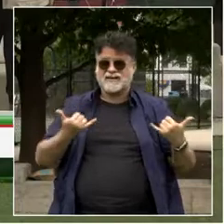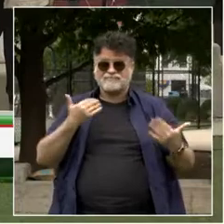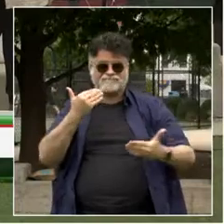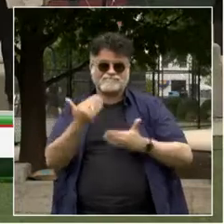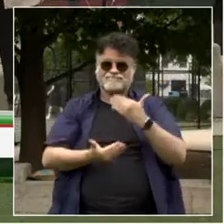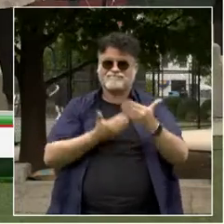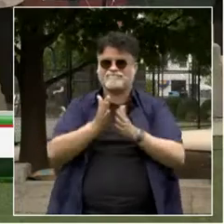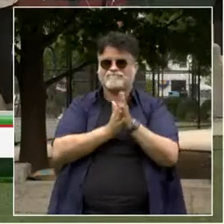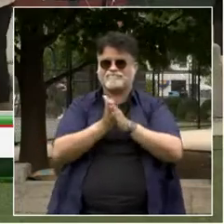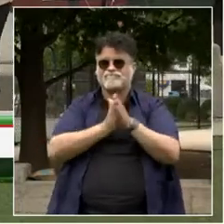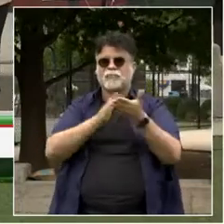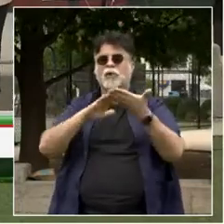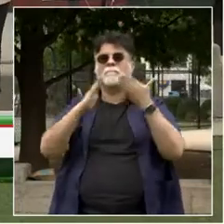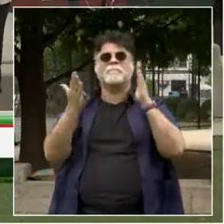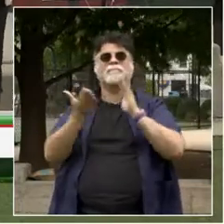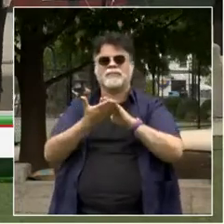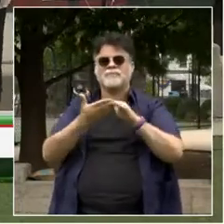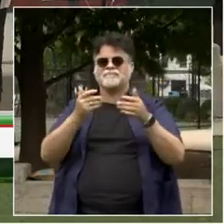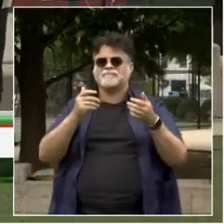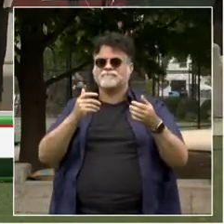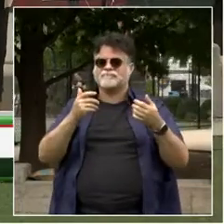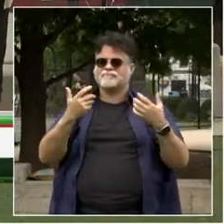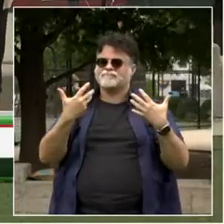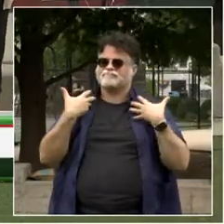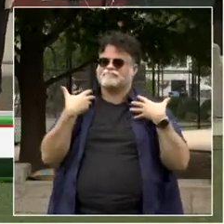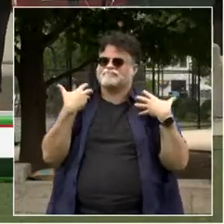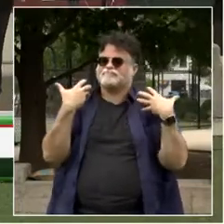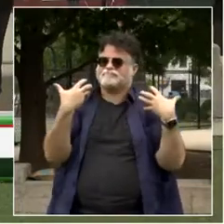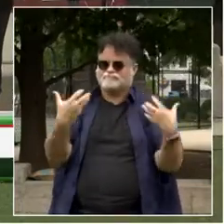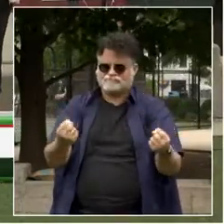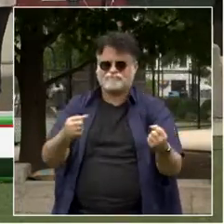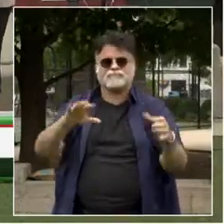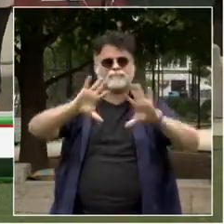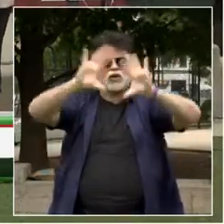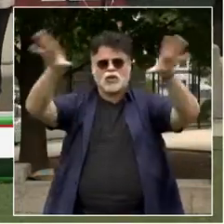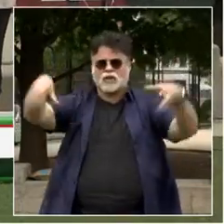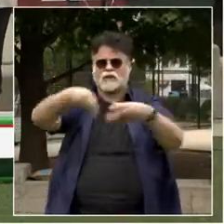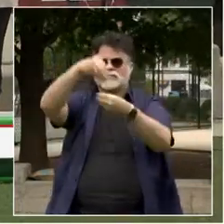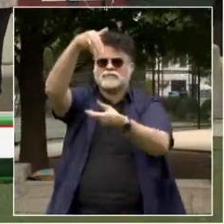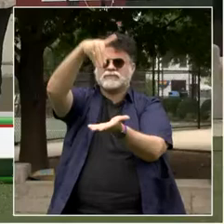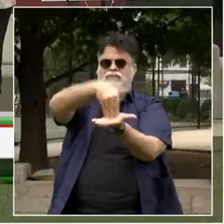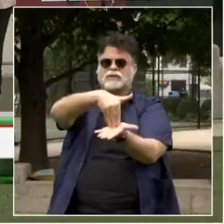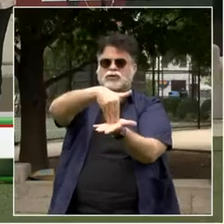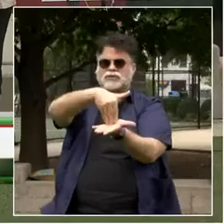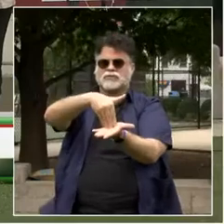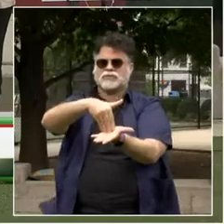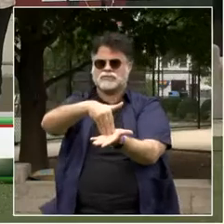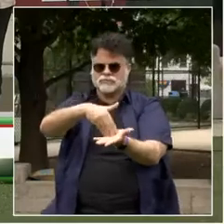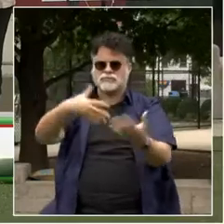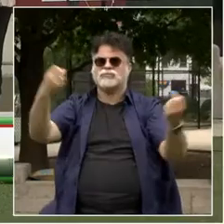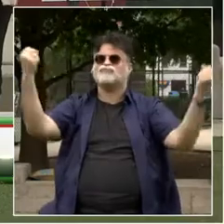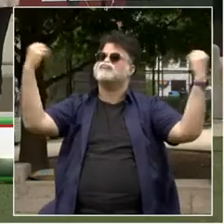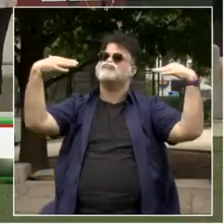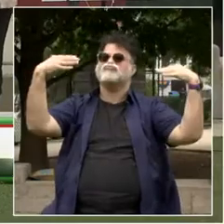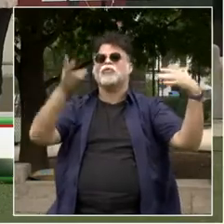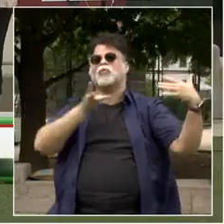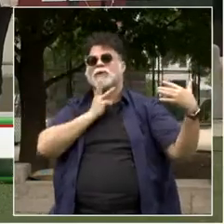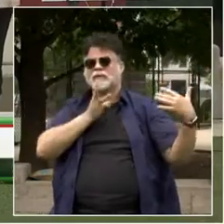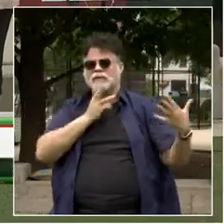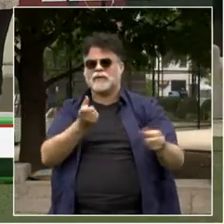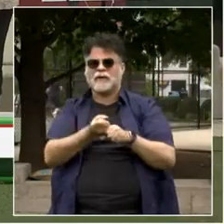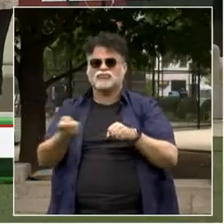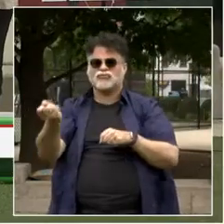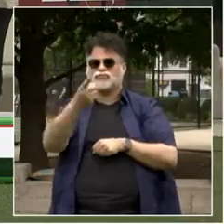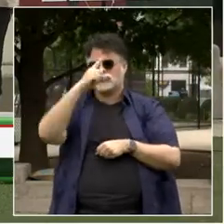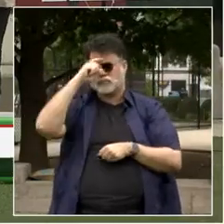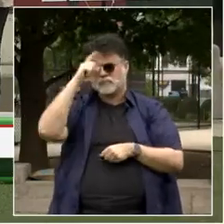a teen and senior room, a new playground, a new splash pad, and a new outdoor plaza.